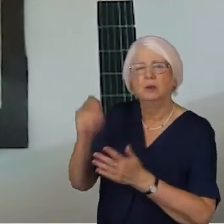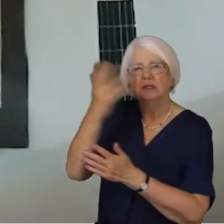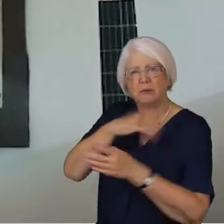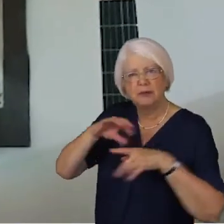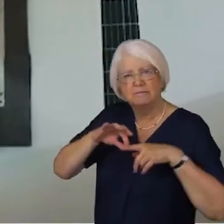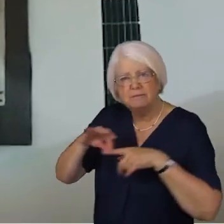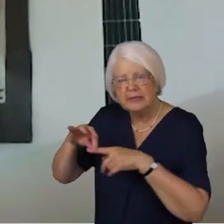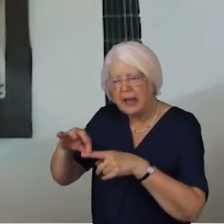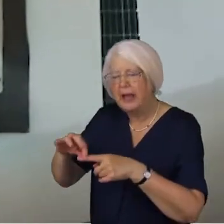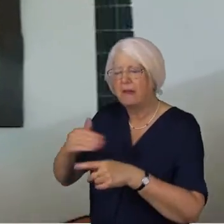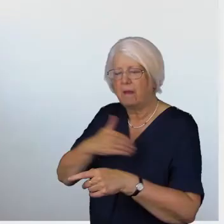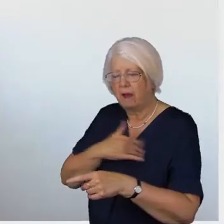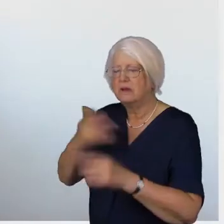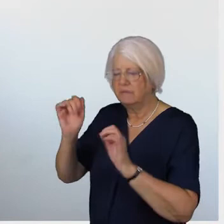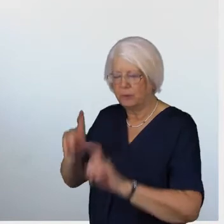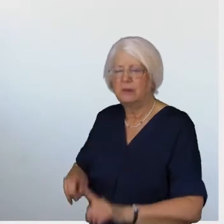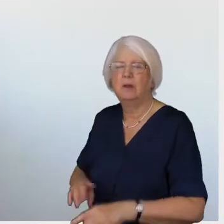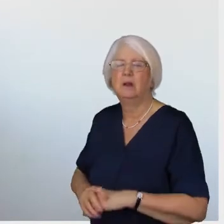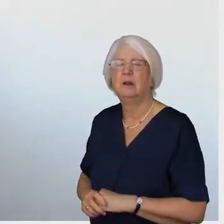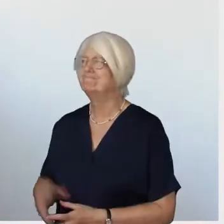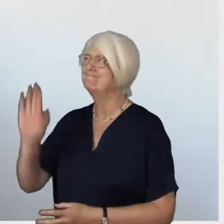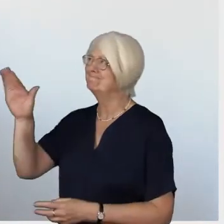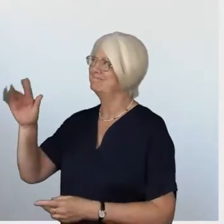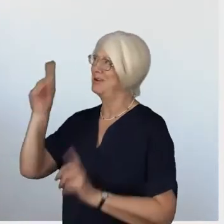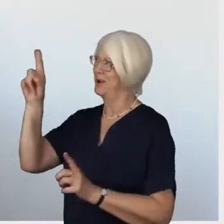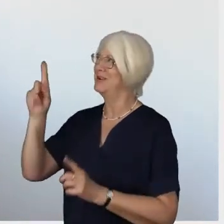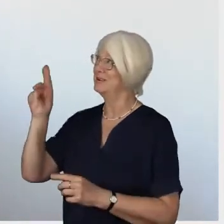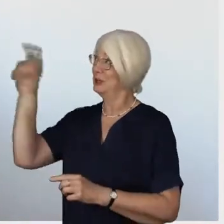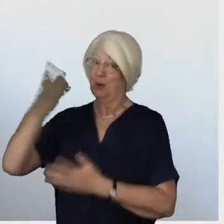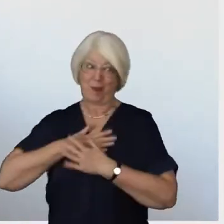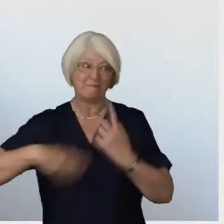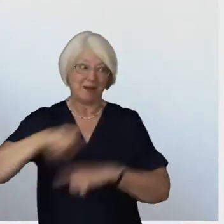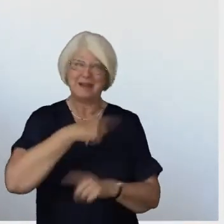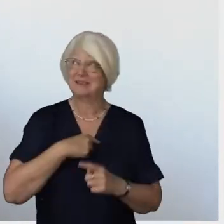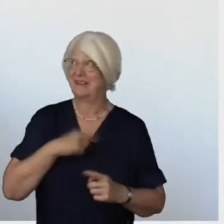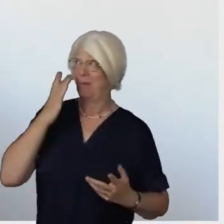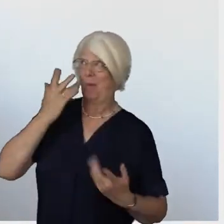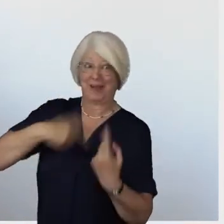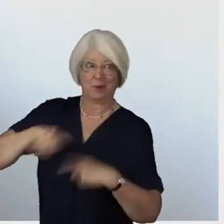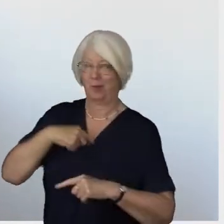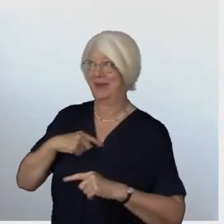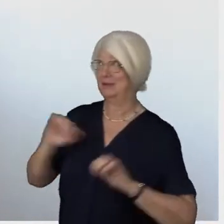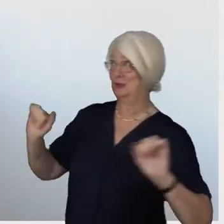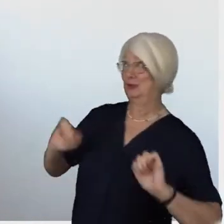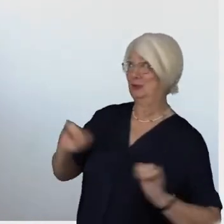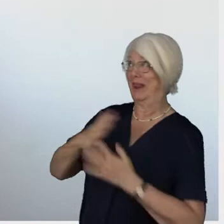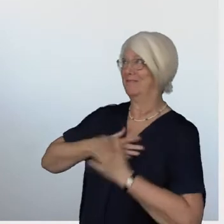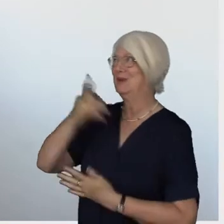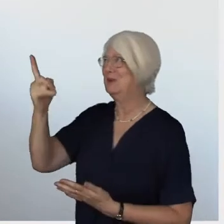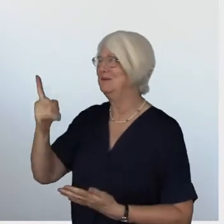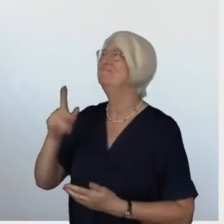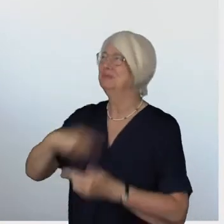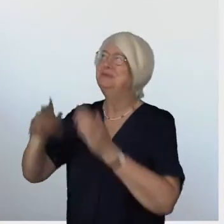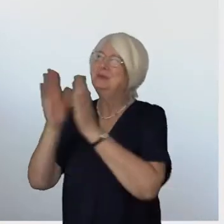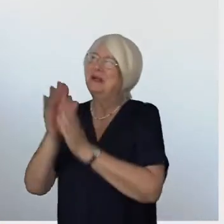of your people. Dear God, you love us when we don't yet love you. We pray that your